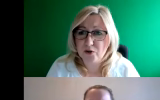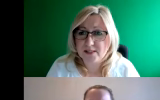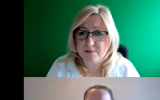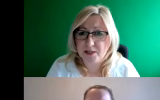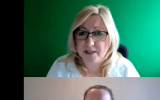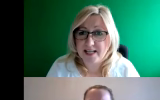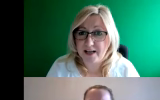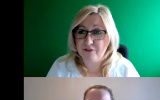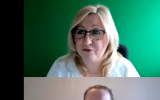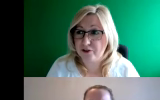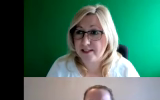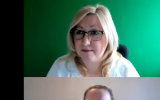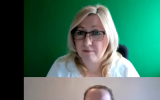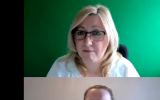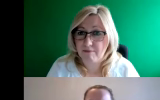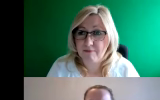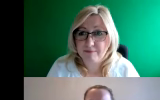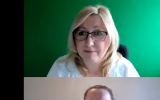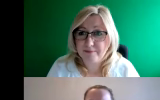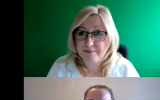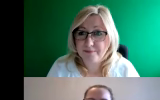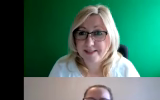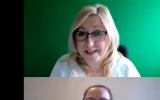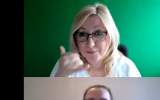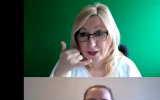who knows somebody with a telephone voice?